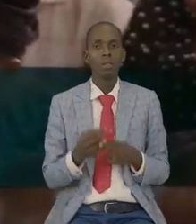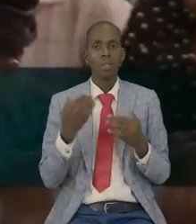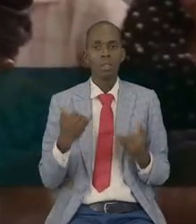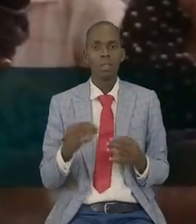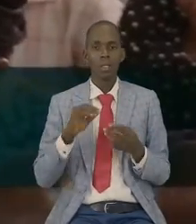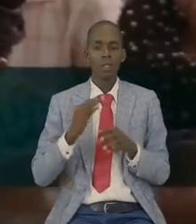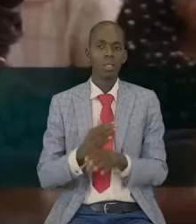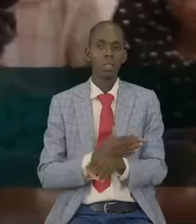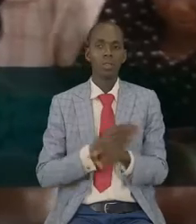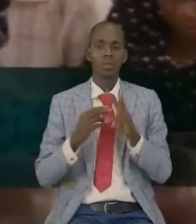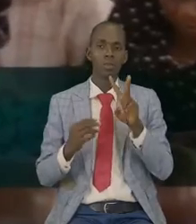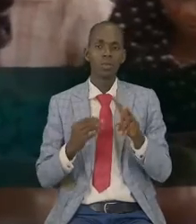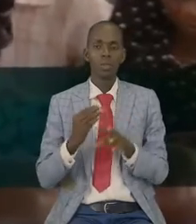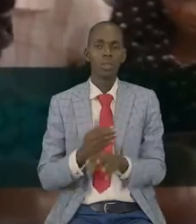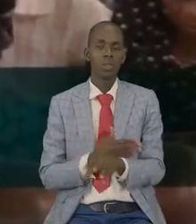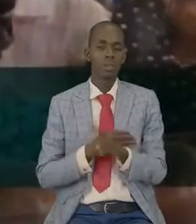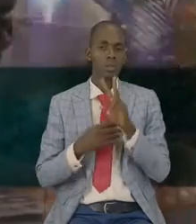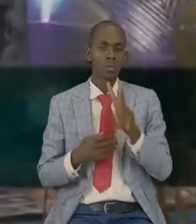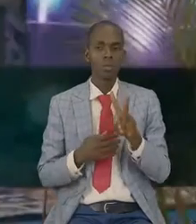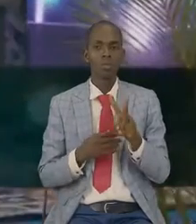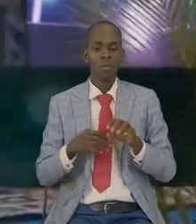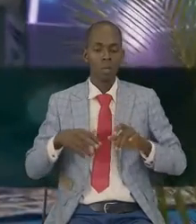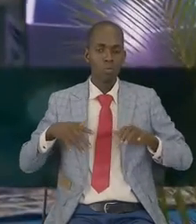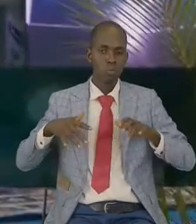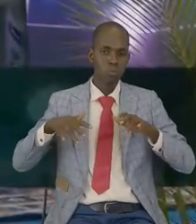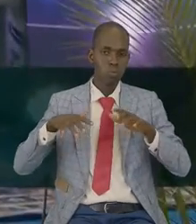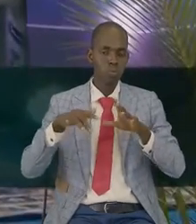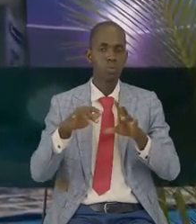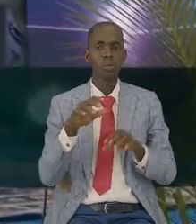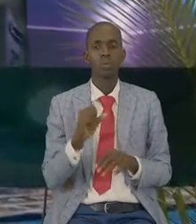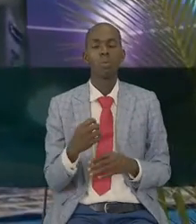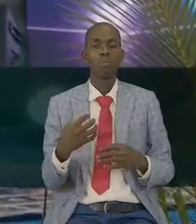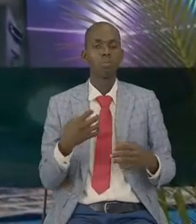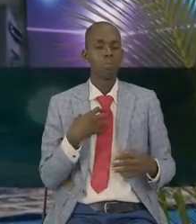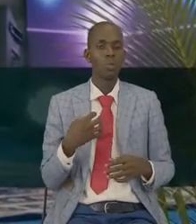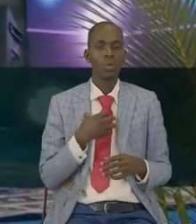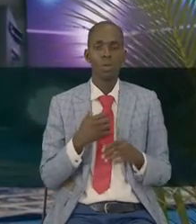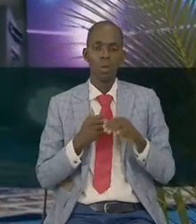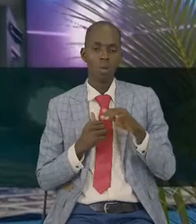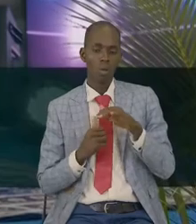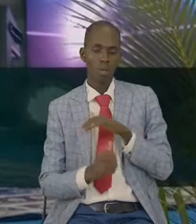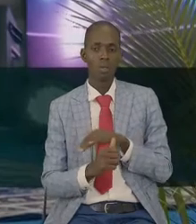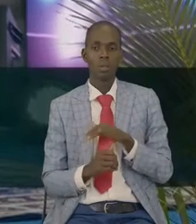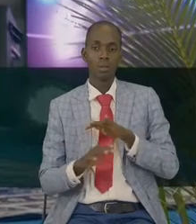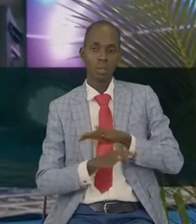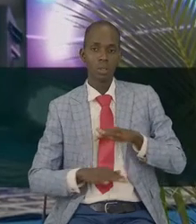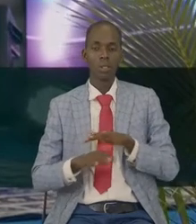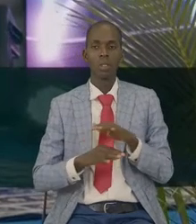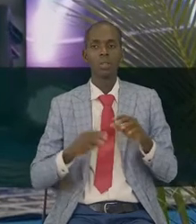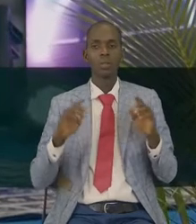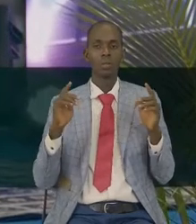two now. Number two, multitudes murmuring under trial